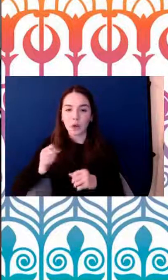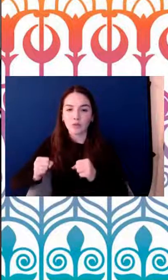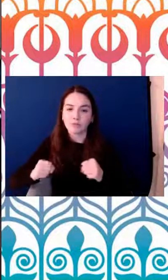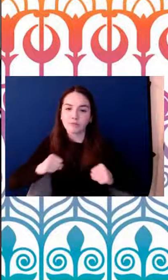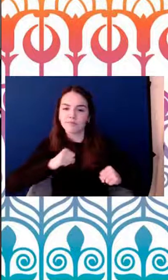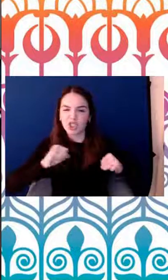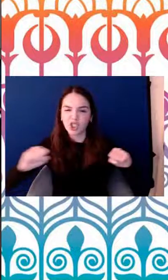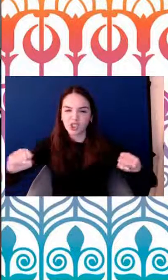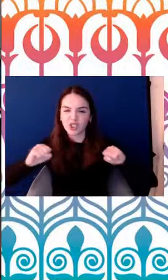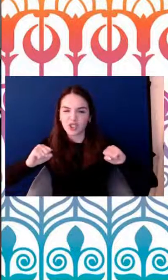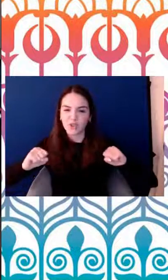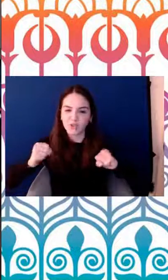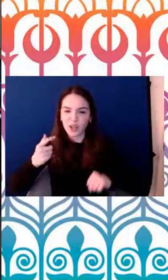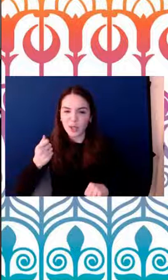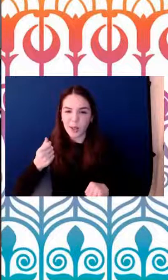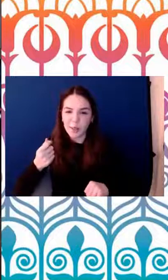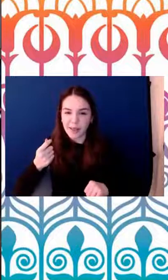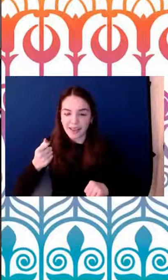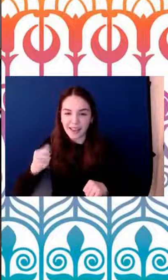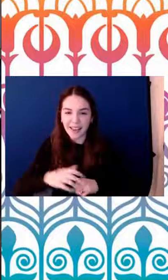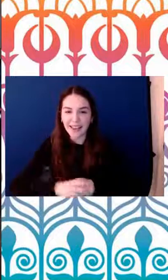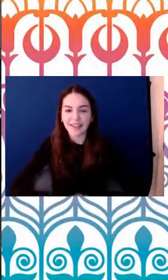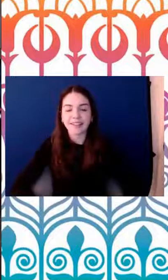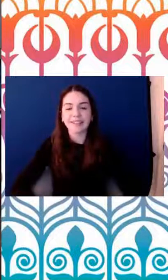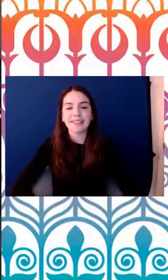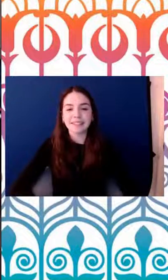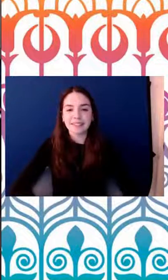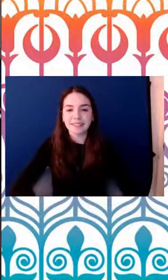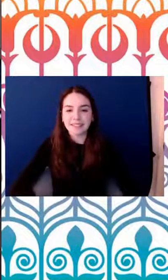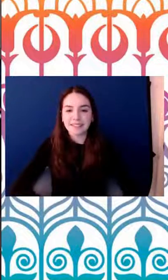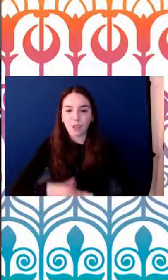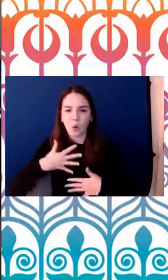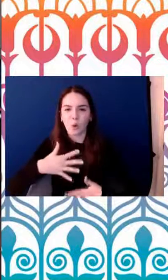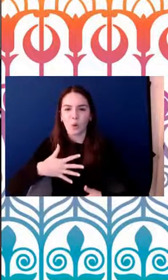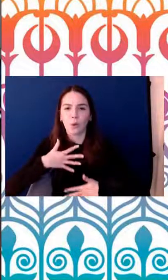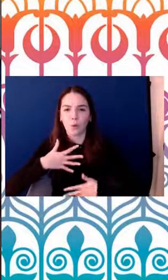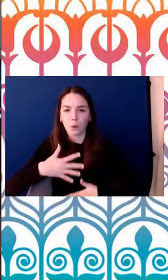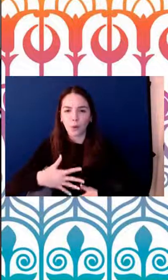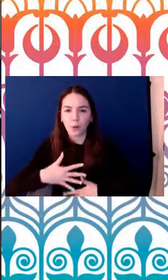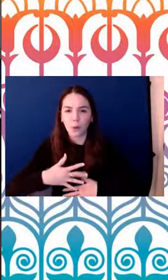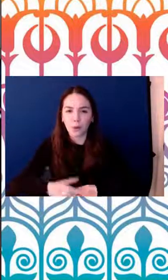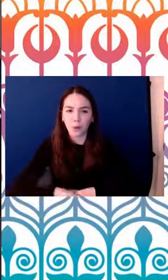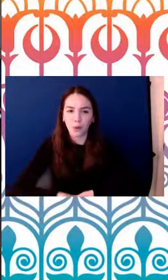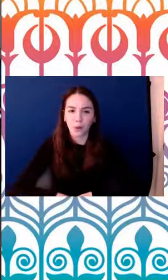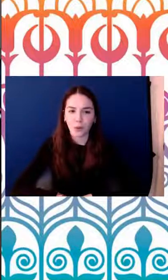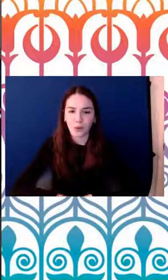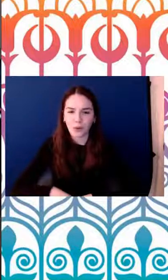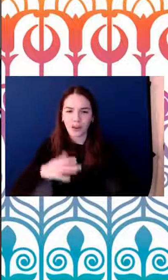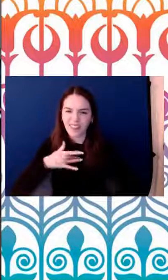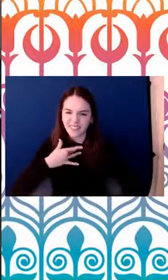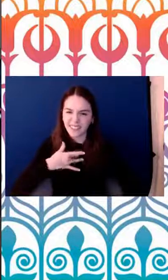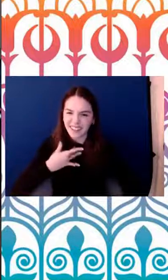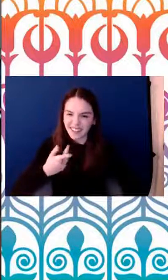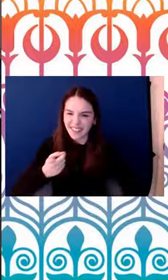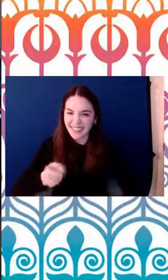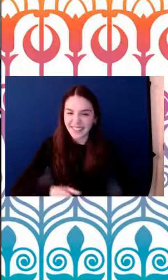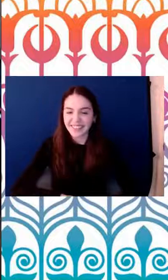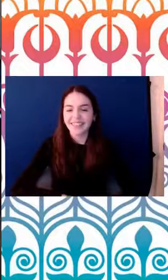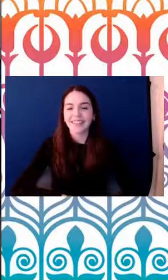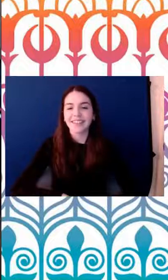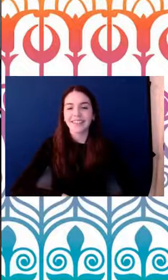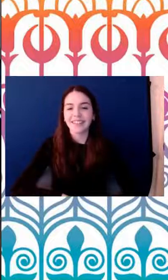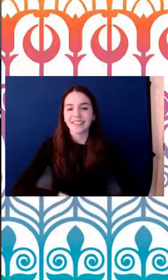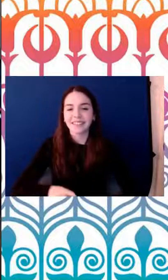stretch out a little bit. Whew. How are you guys feeling? Stretch